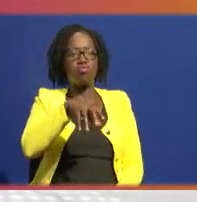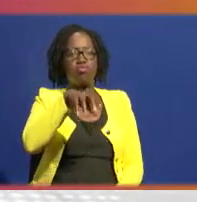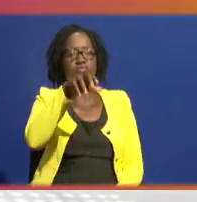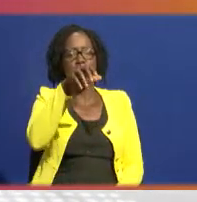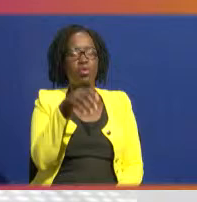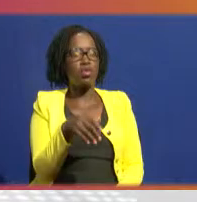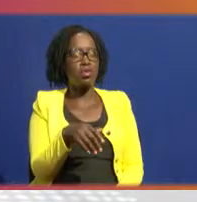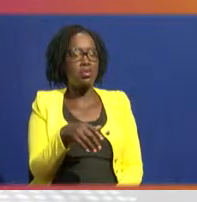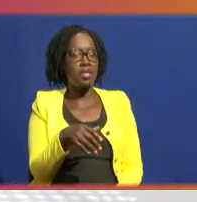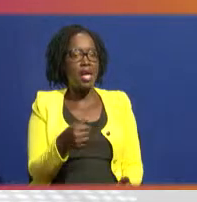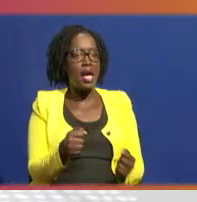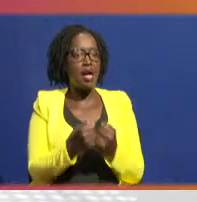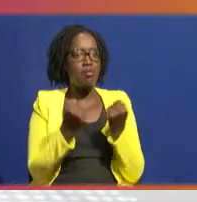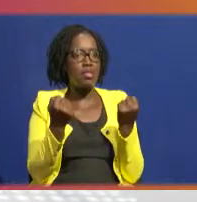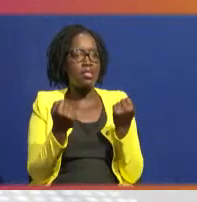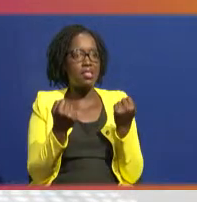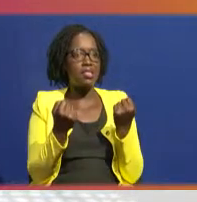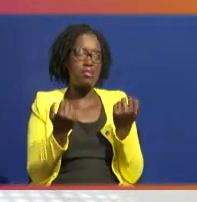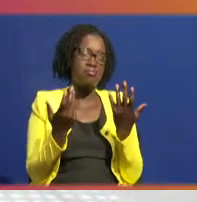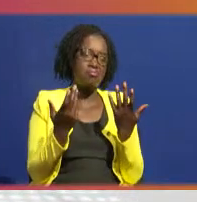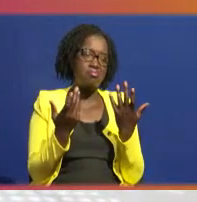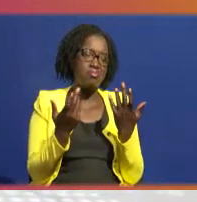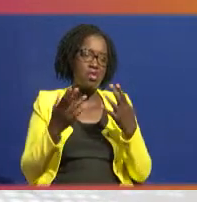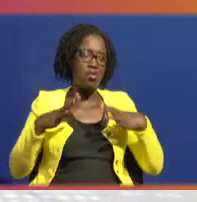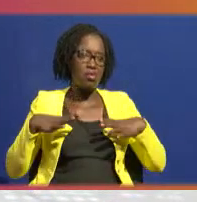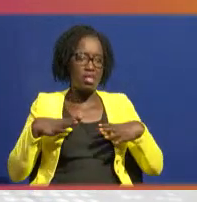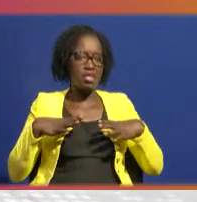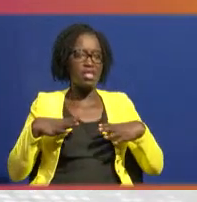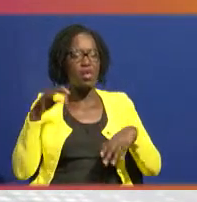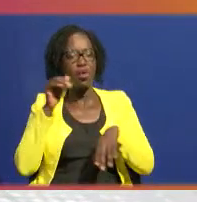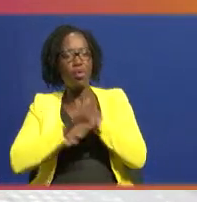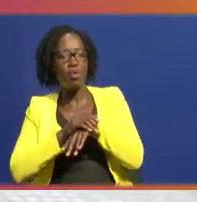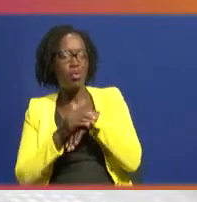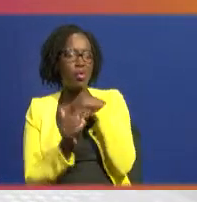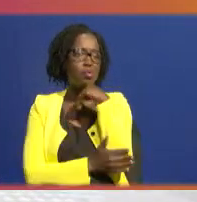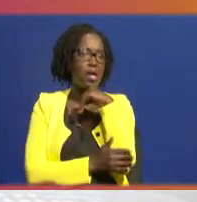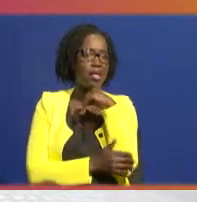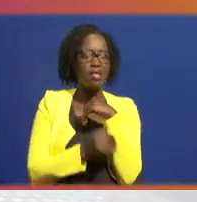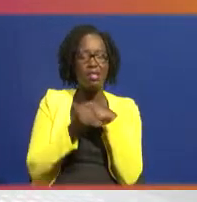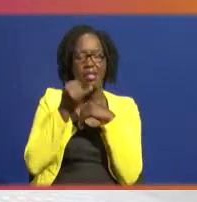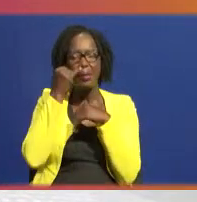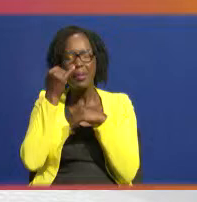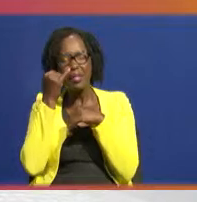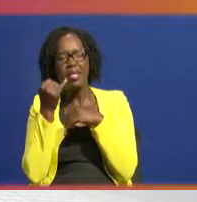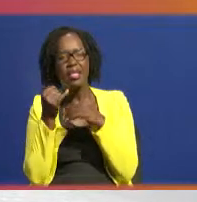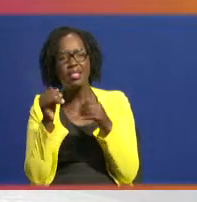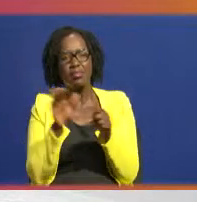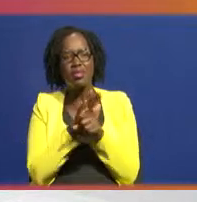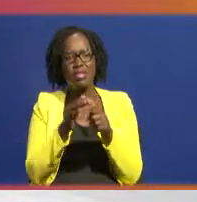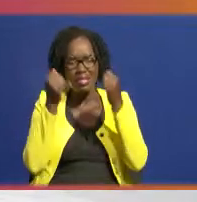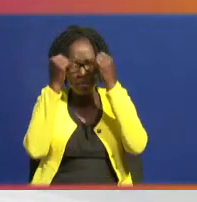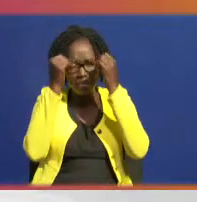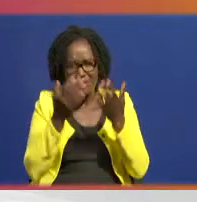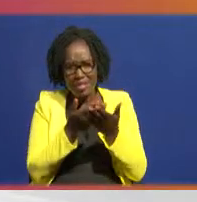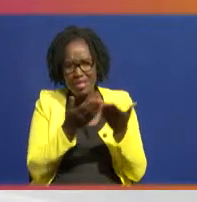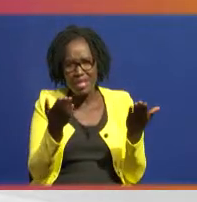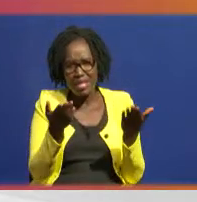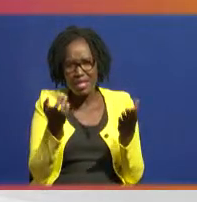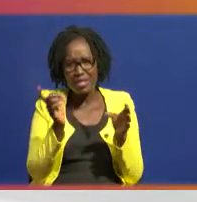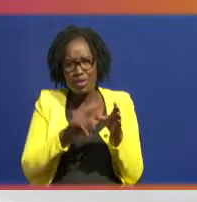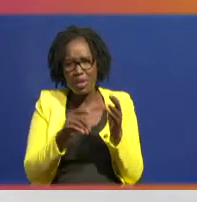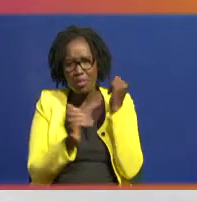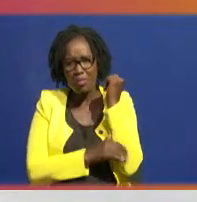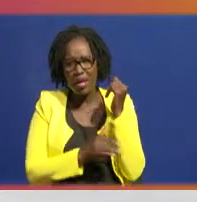happens during the holidays, whether good or bad. True. If it's the drugs and everything, mostly those students kind of get into